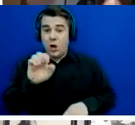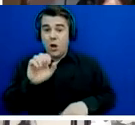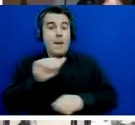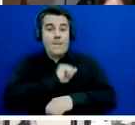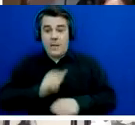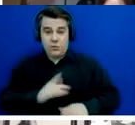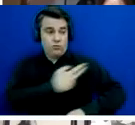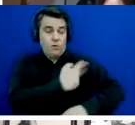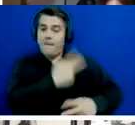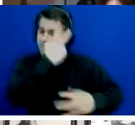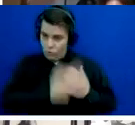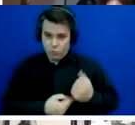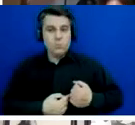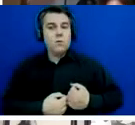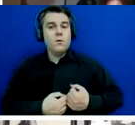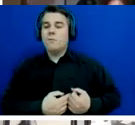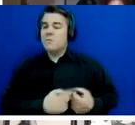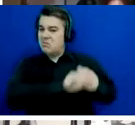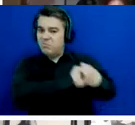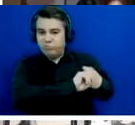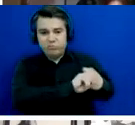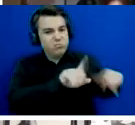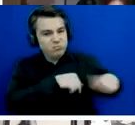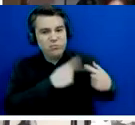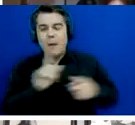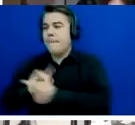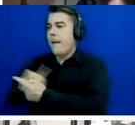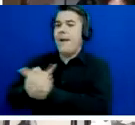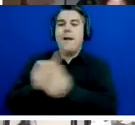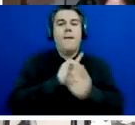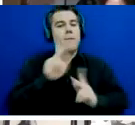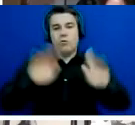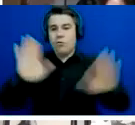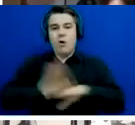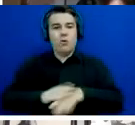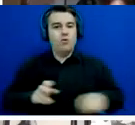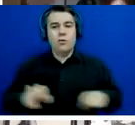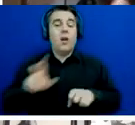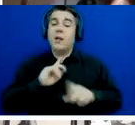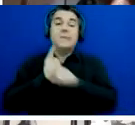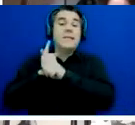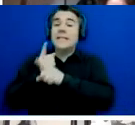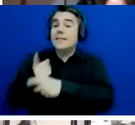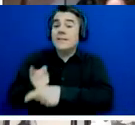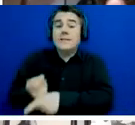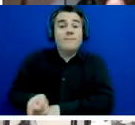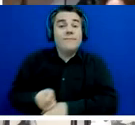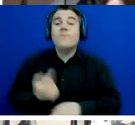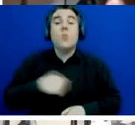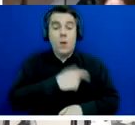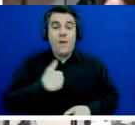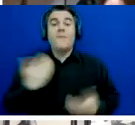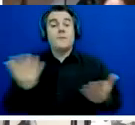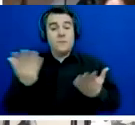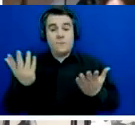best friend. I have met so many amazing people on the way on this journey. And it's consistency. We have something in Plexus.